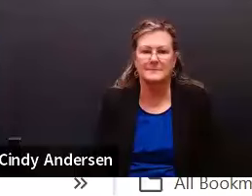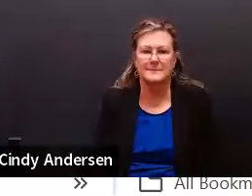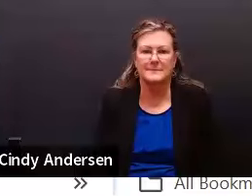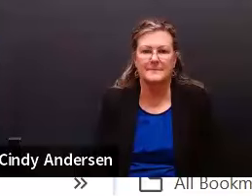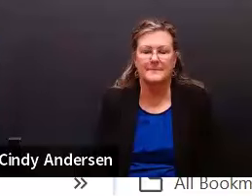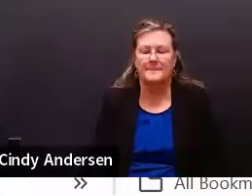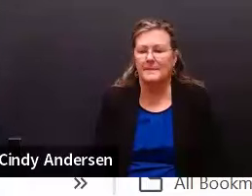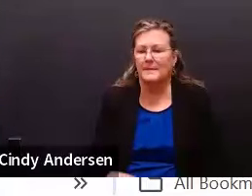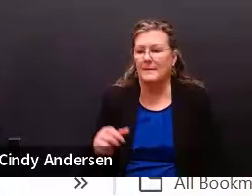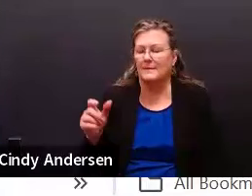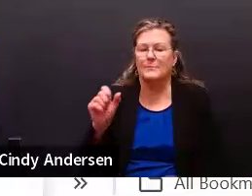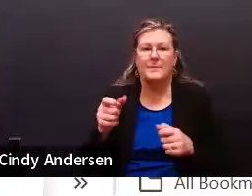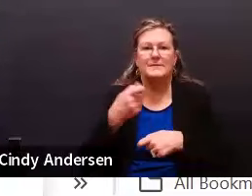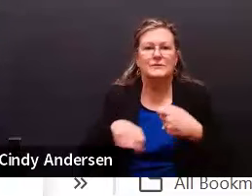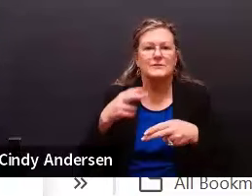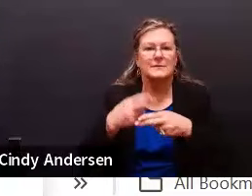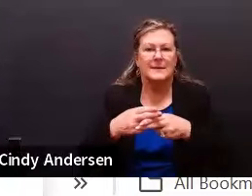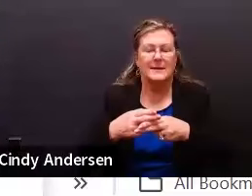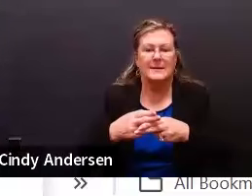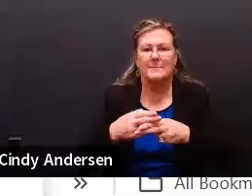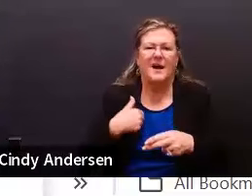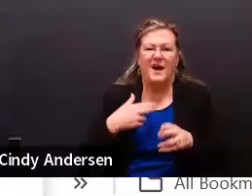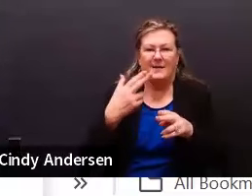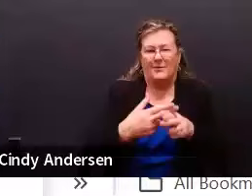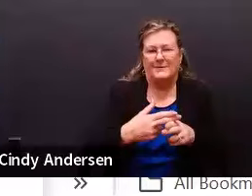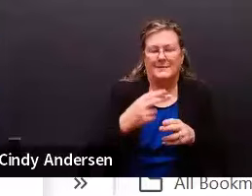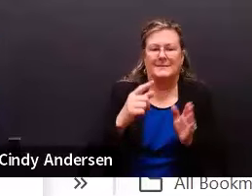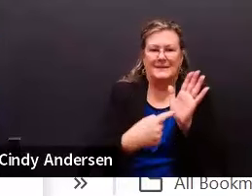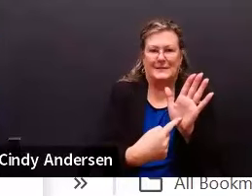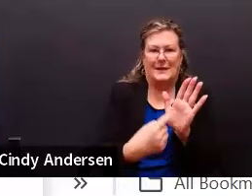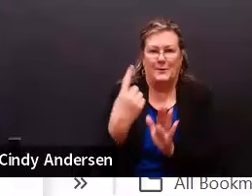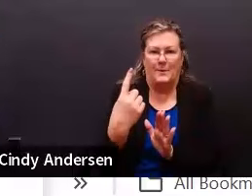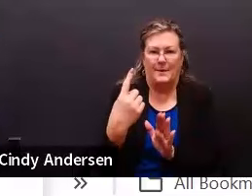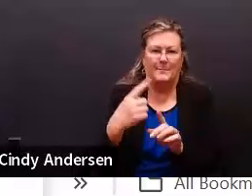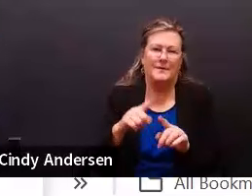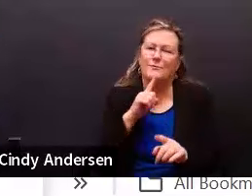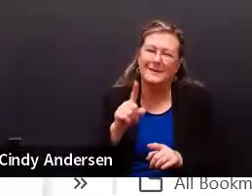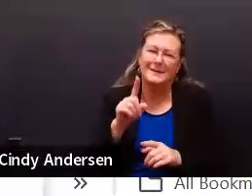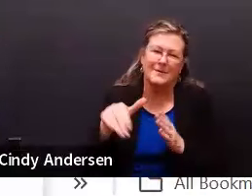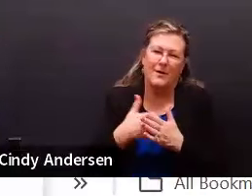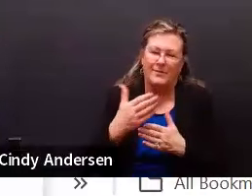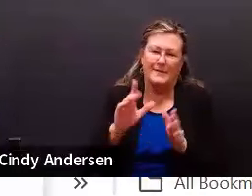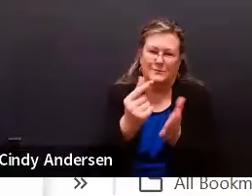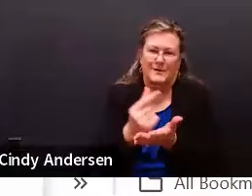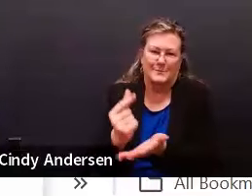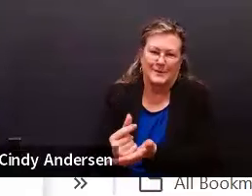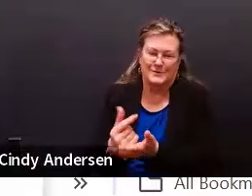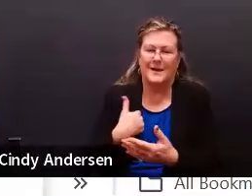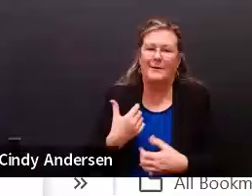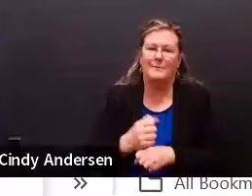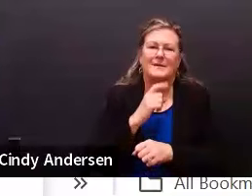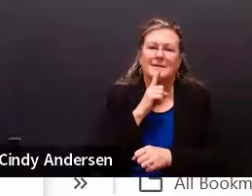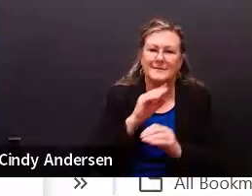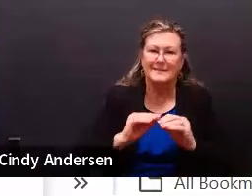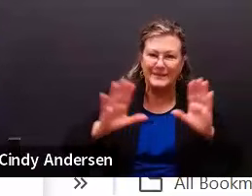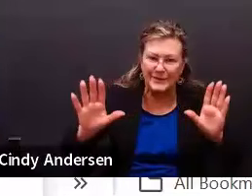And I'll probably rename this because I called it just indicator 1, but it's more than that. It's all things graduation. So, and I'll make it clear where the